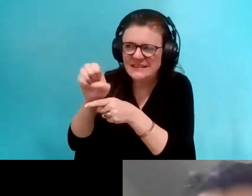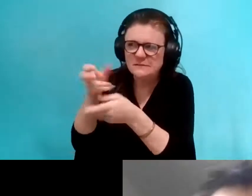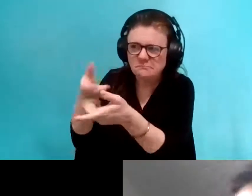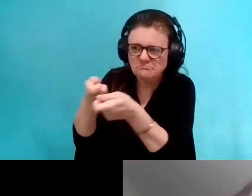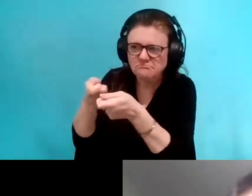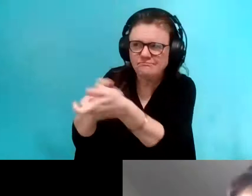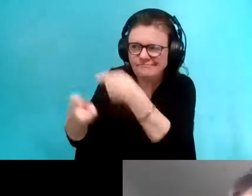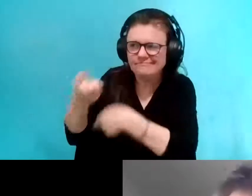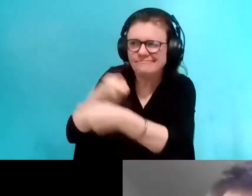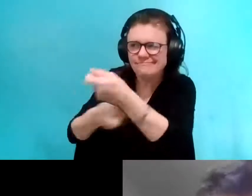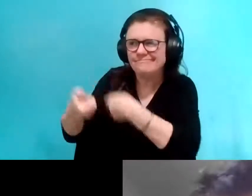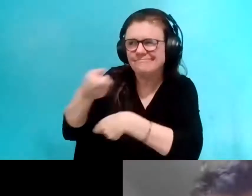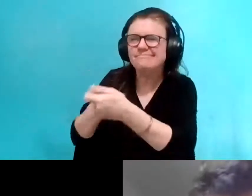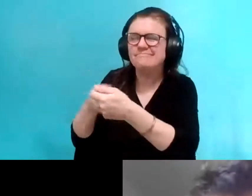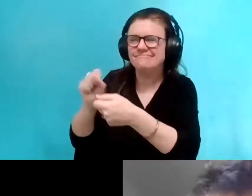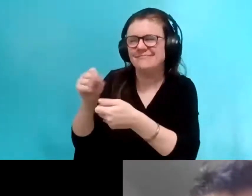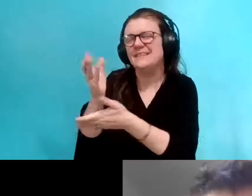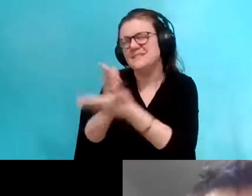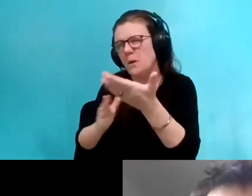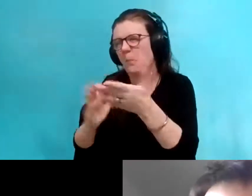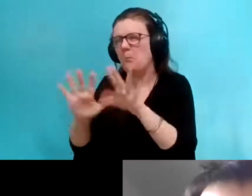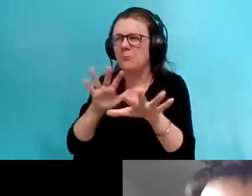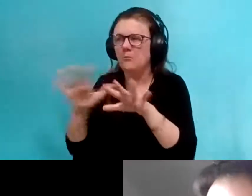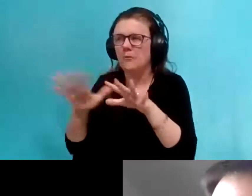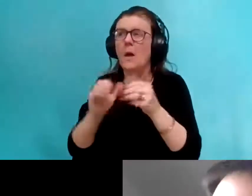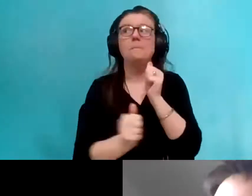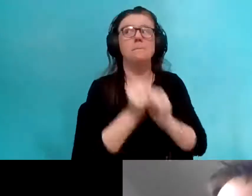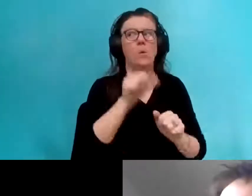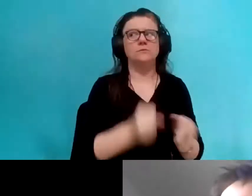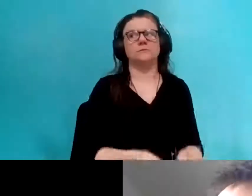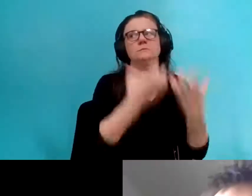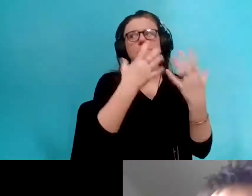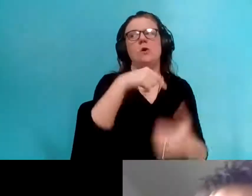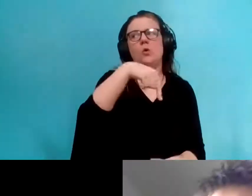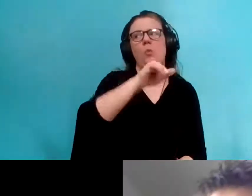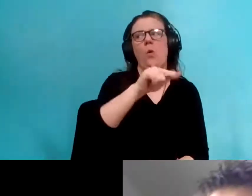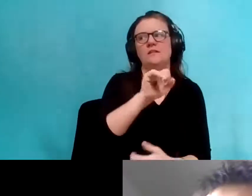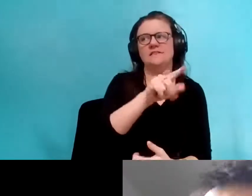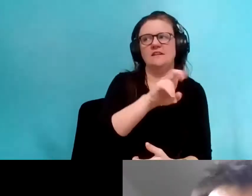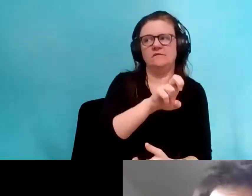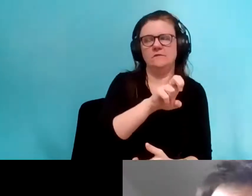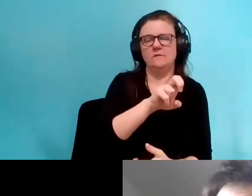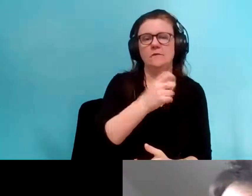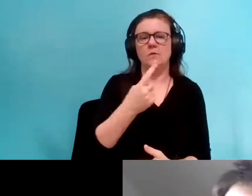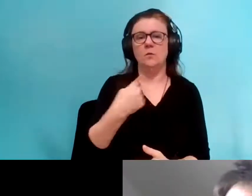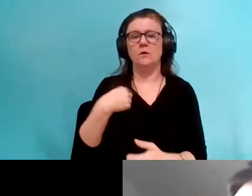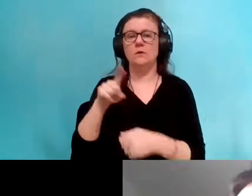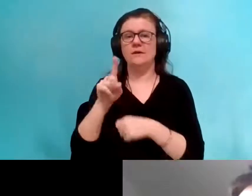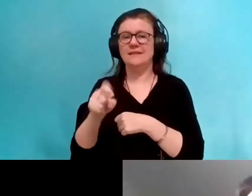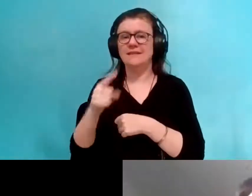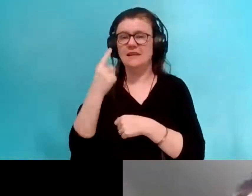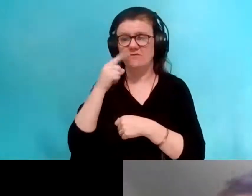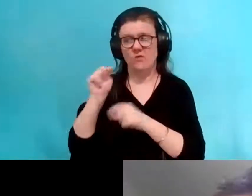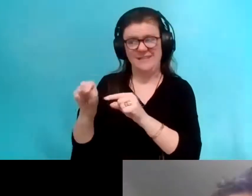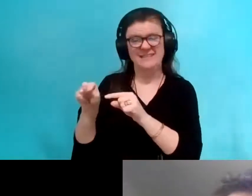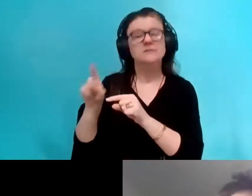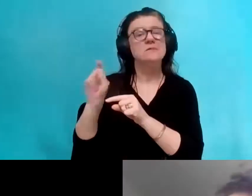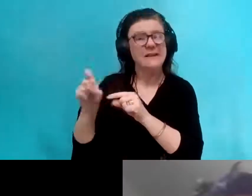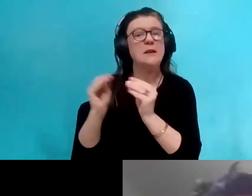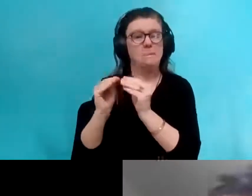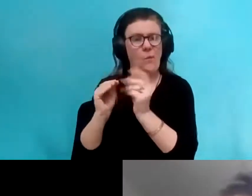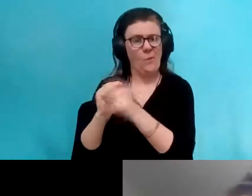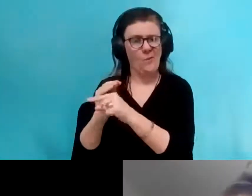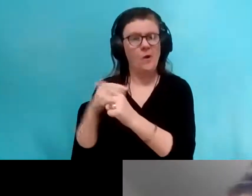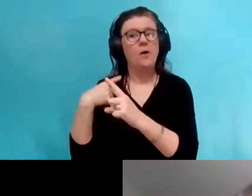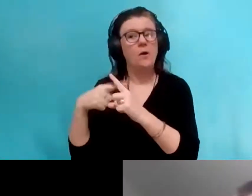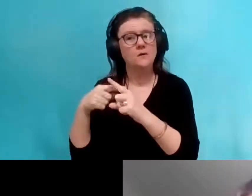of challenges in terms of how do we put it together. But I think a big one is the need for qualitative, and maybe the need to do a companion. If